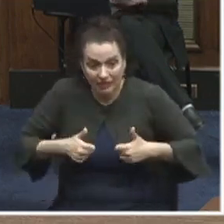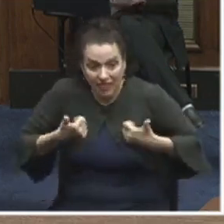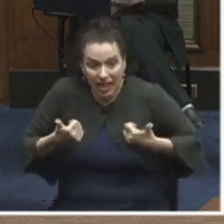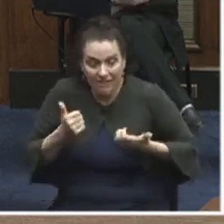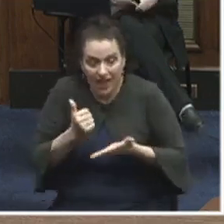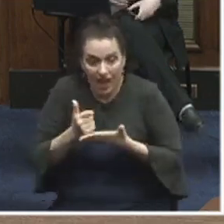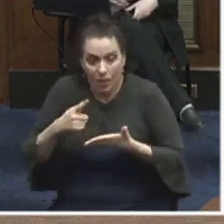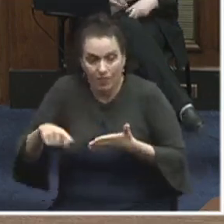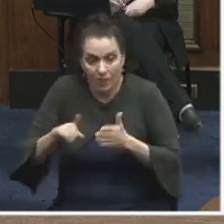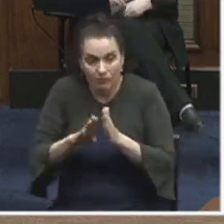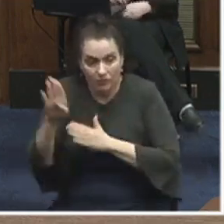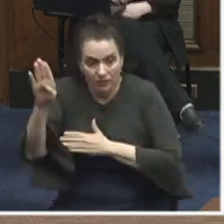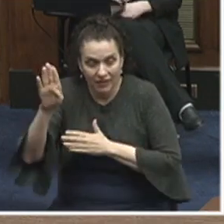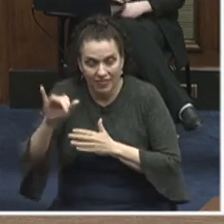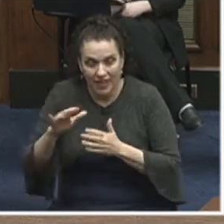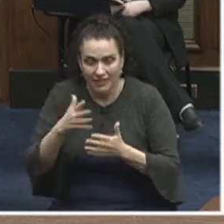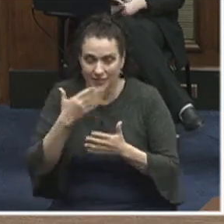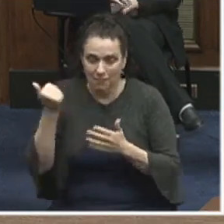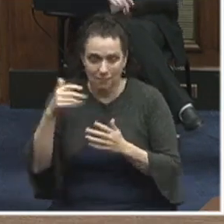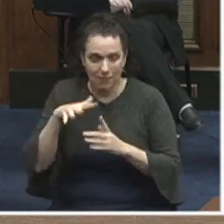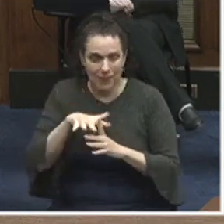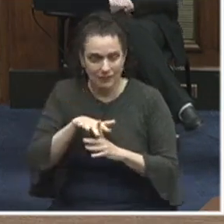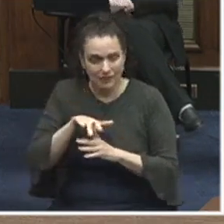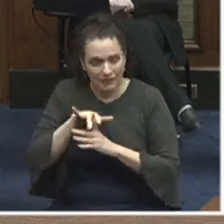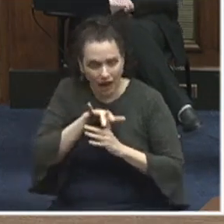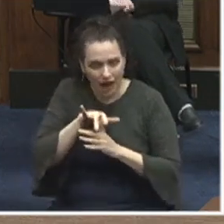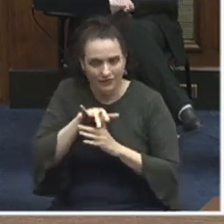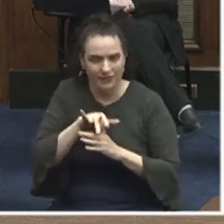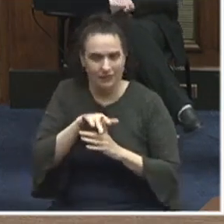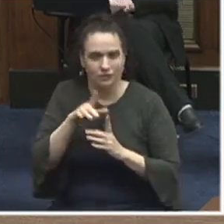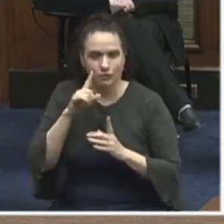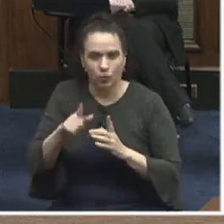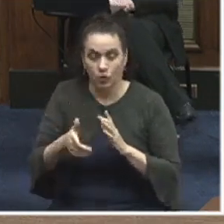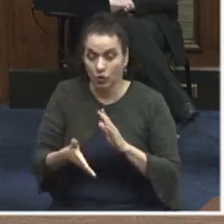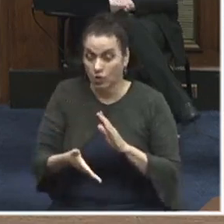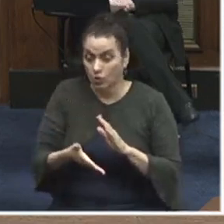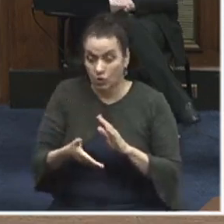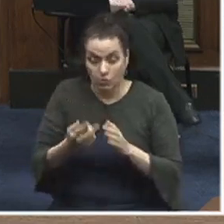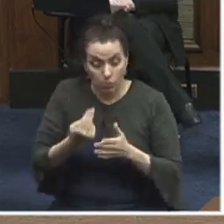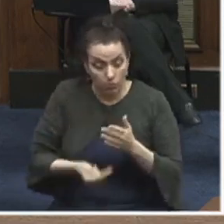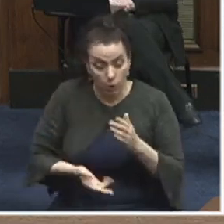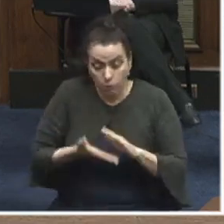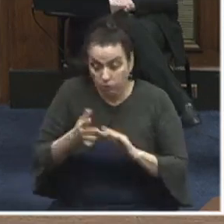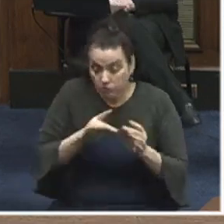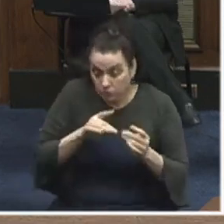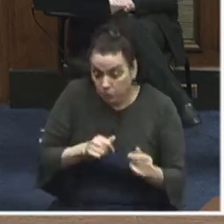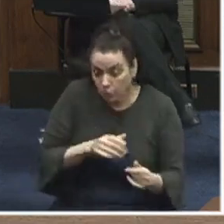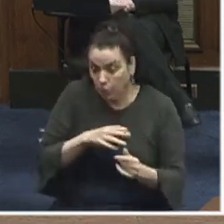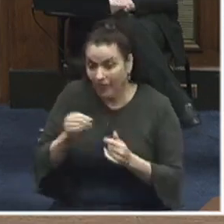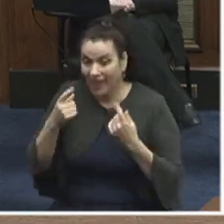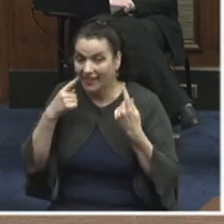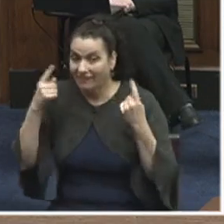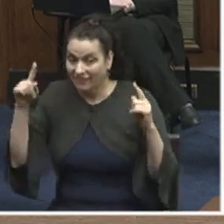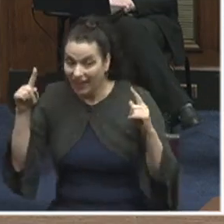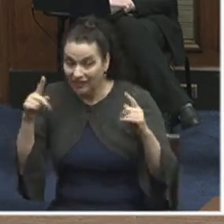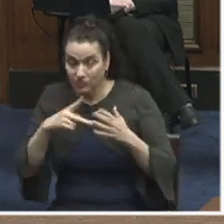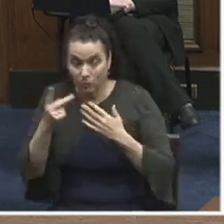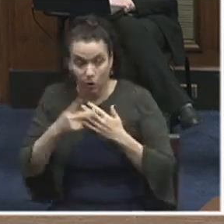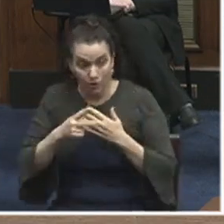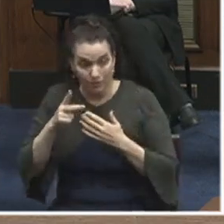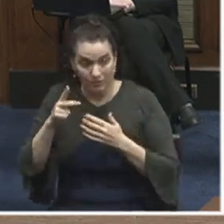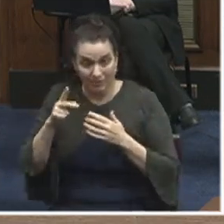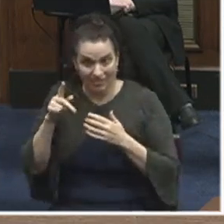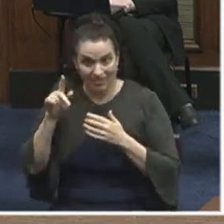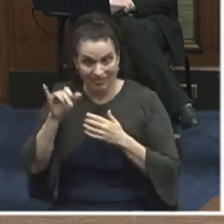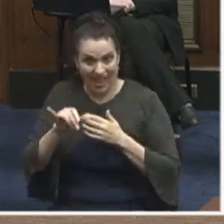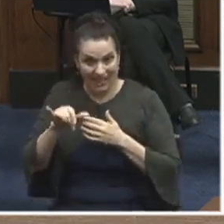best context for both efficient and effective programs that are going to help people. And to the extent that that's not what we